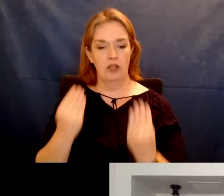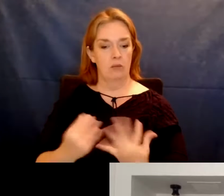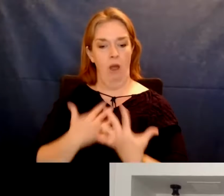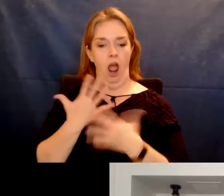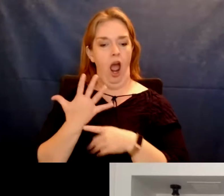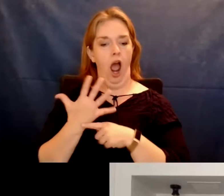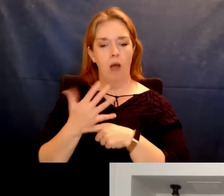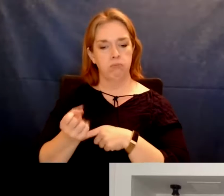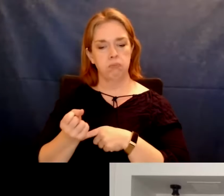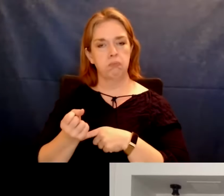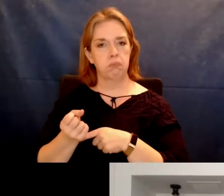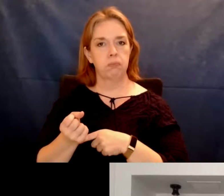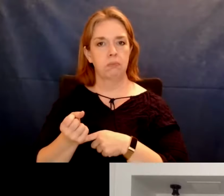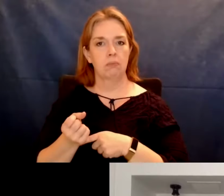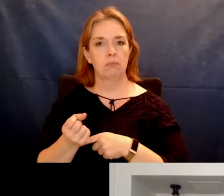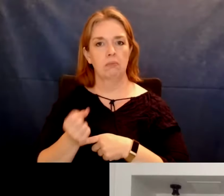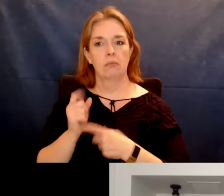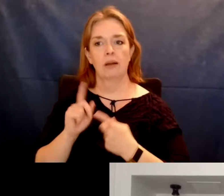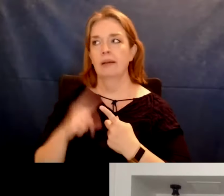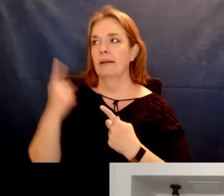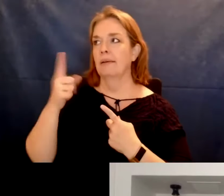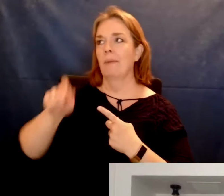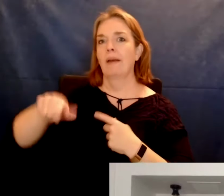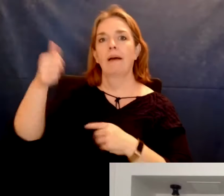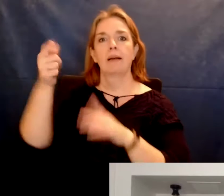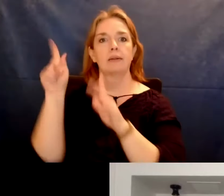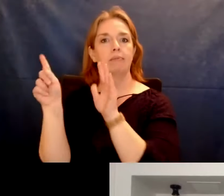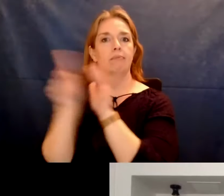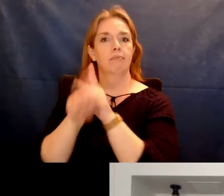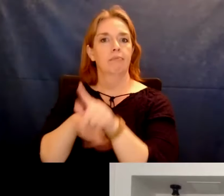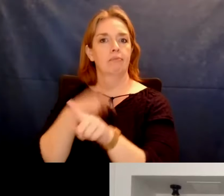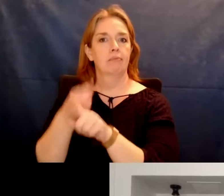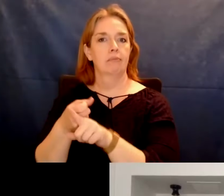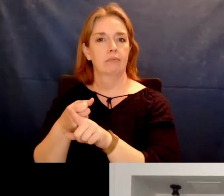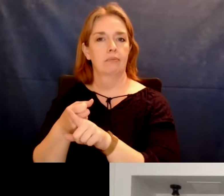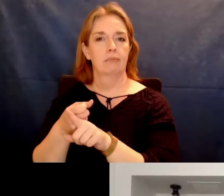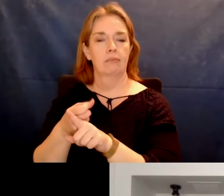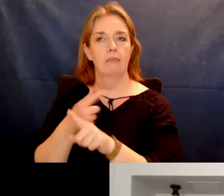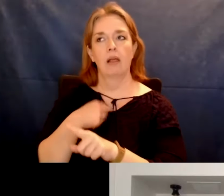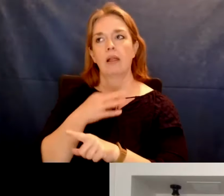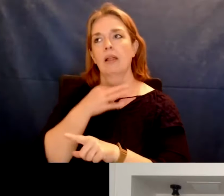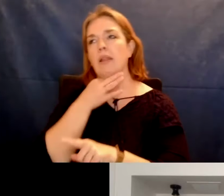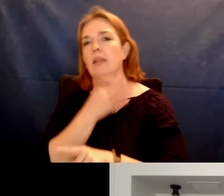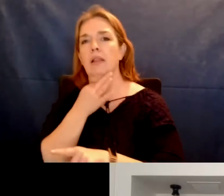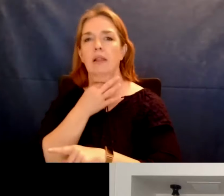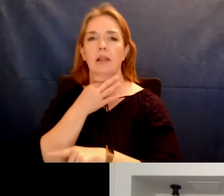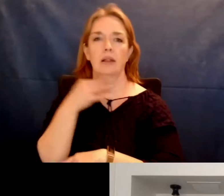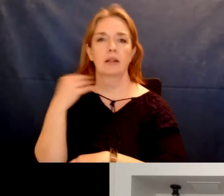You know, until something else has my curiosity.